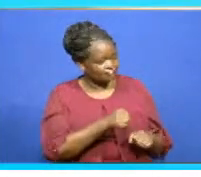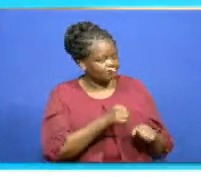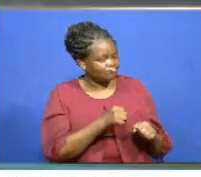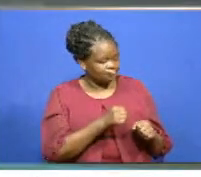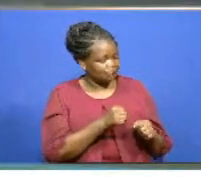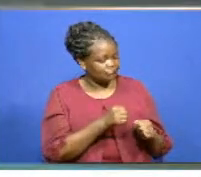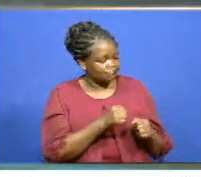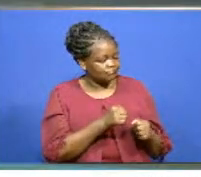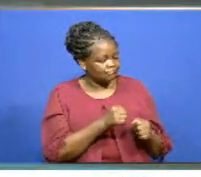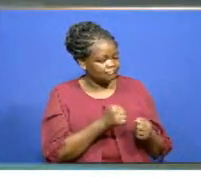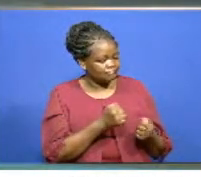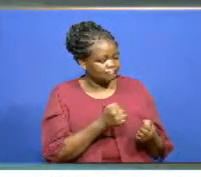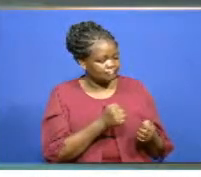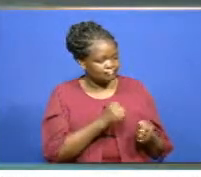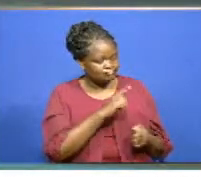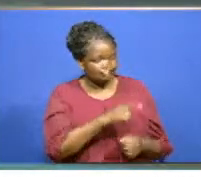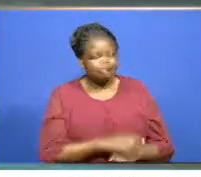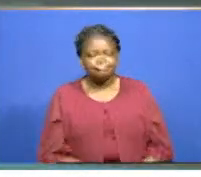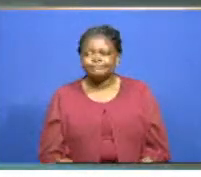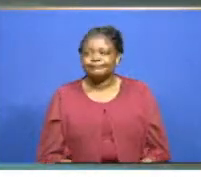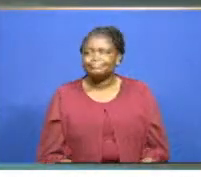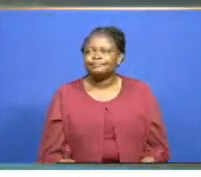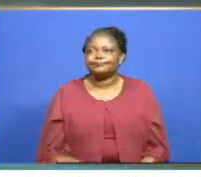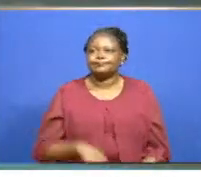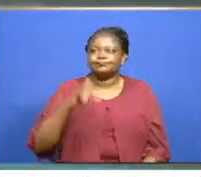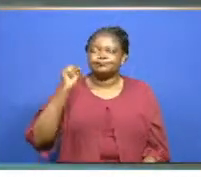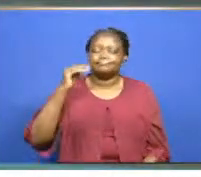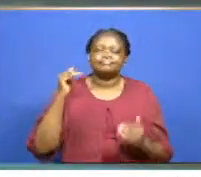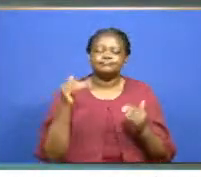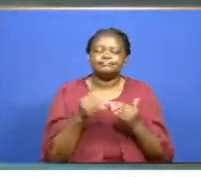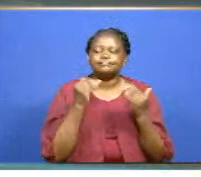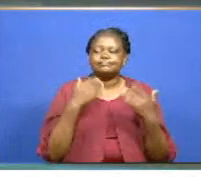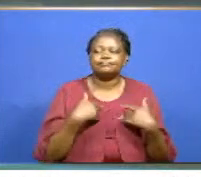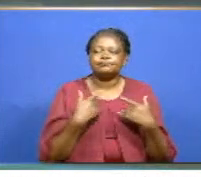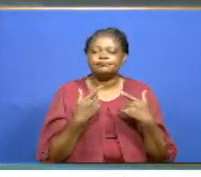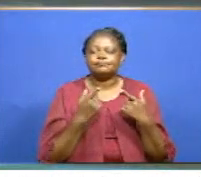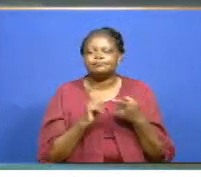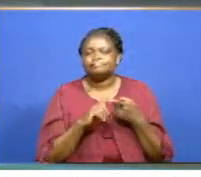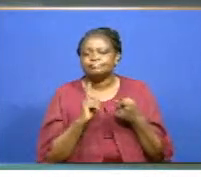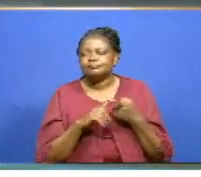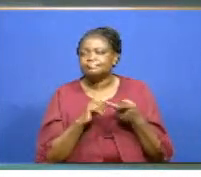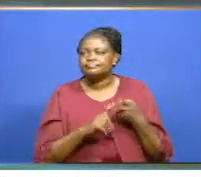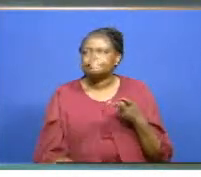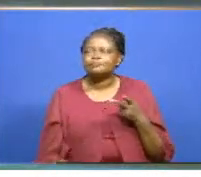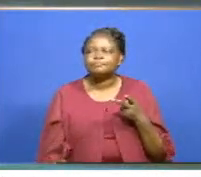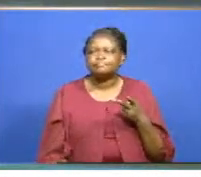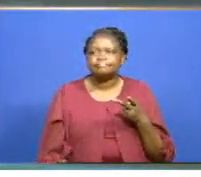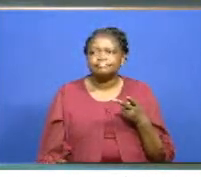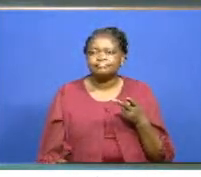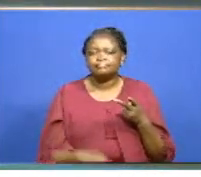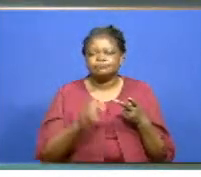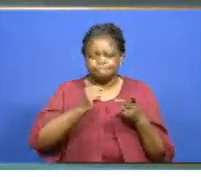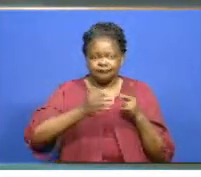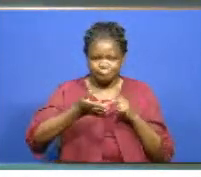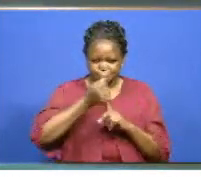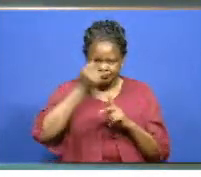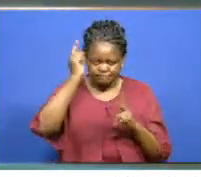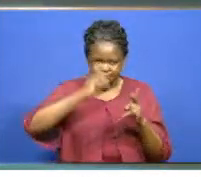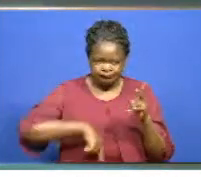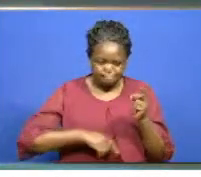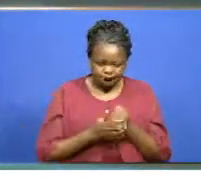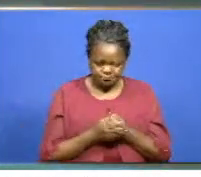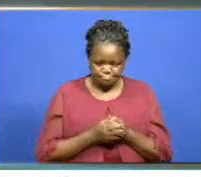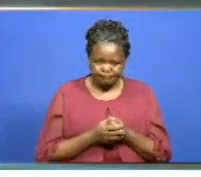to popularize the party is going to work in terms of impact. The other thing is that they might also achieve in terms